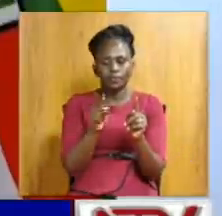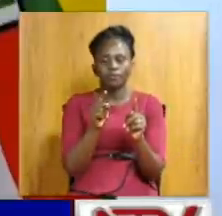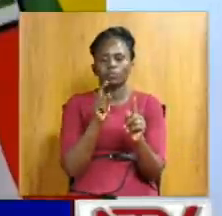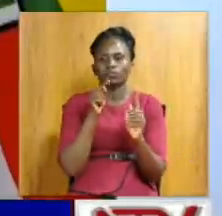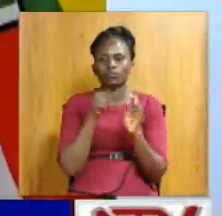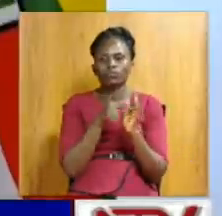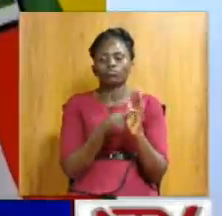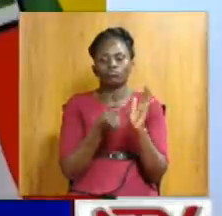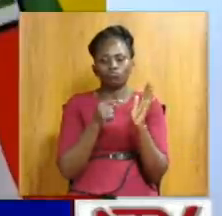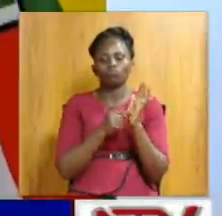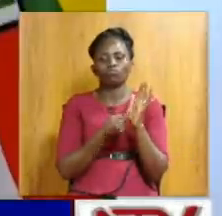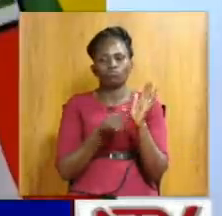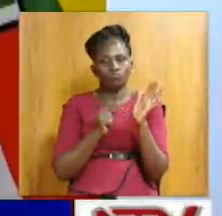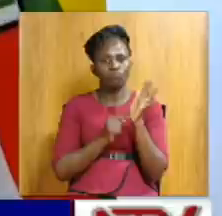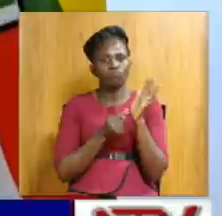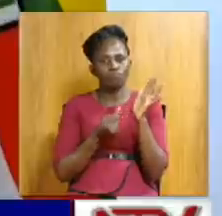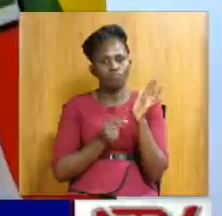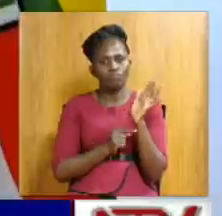precautions.